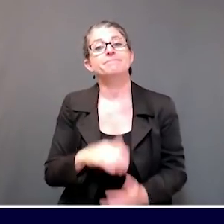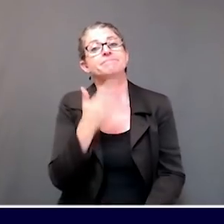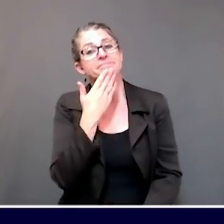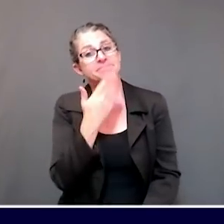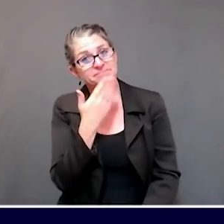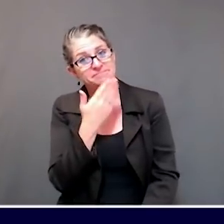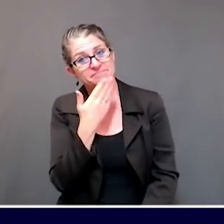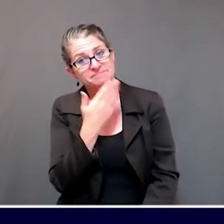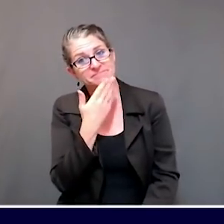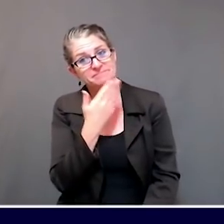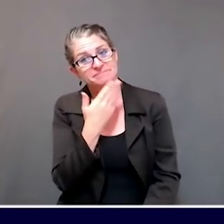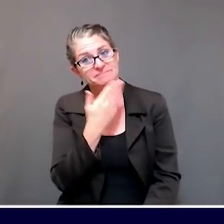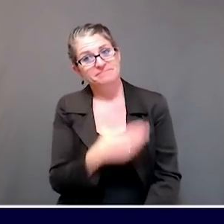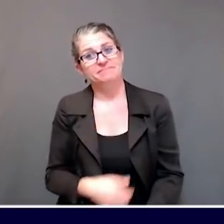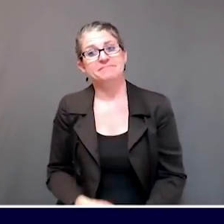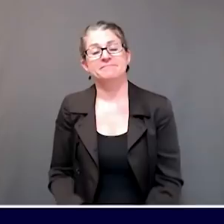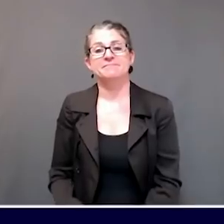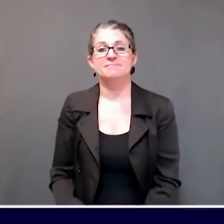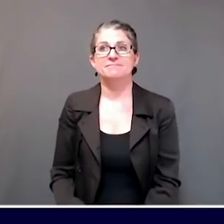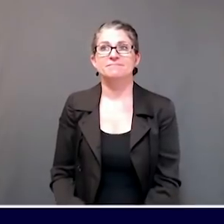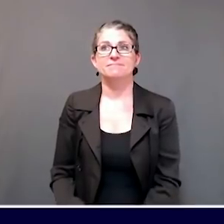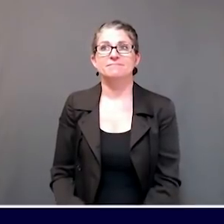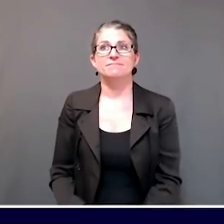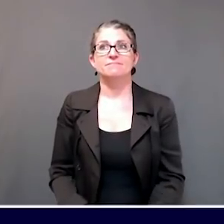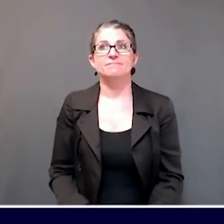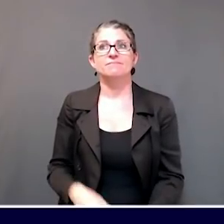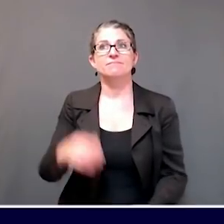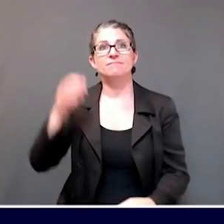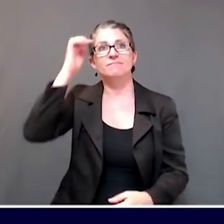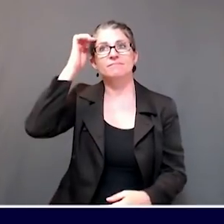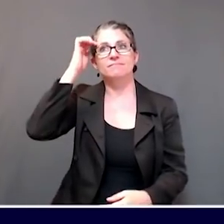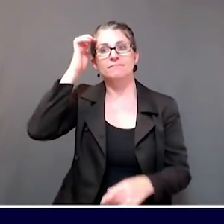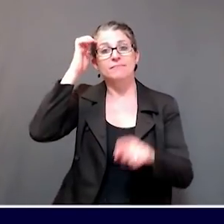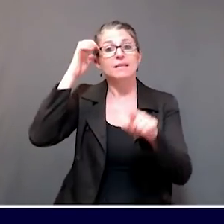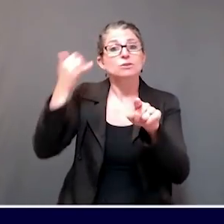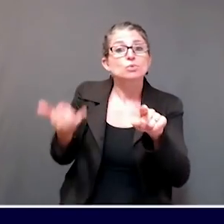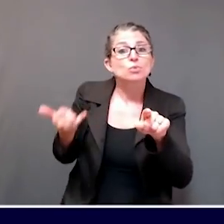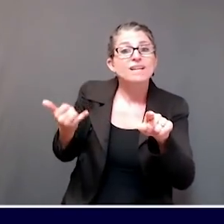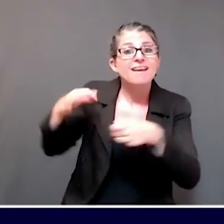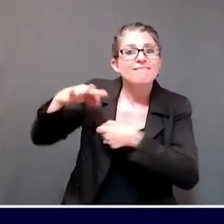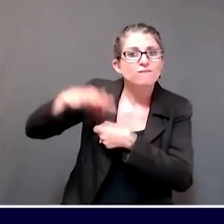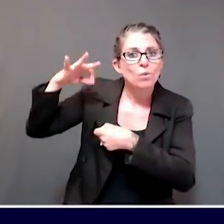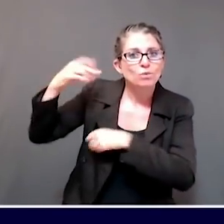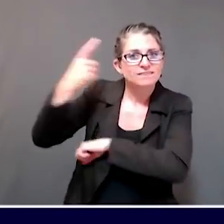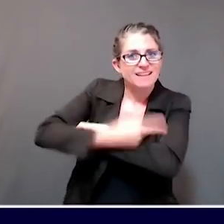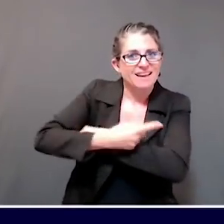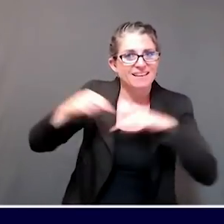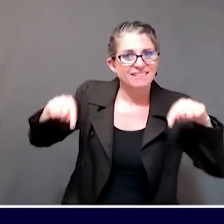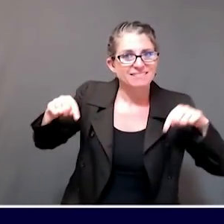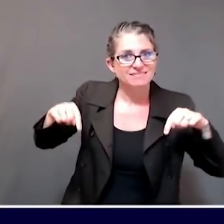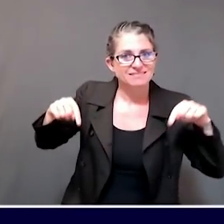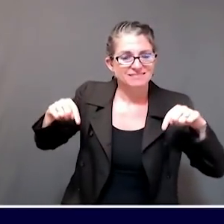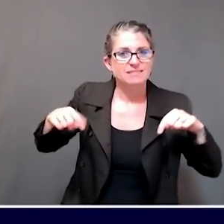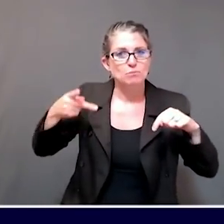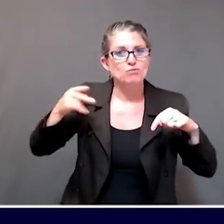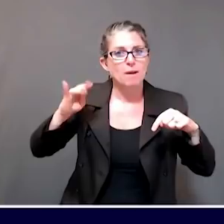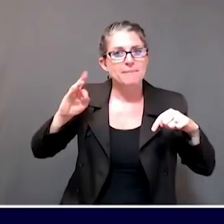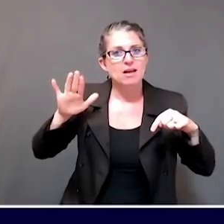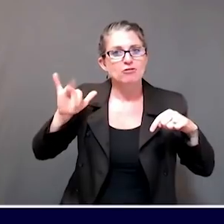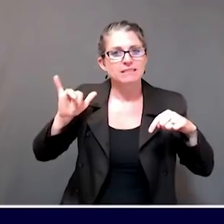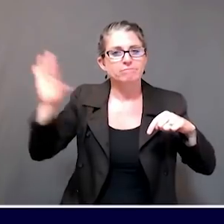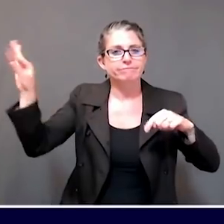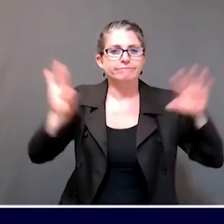Today is primary day, of course, and we've talked a little bit about the specific challenges that presents in terms of